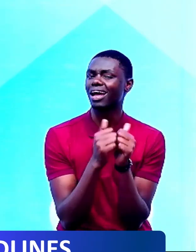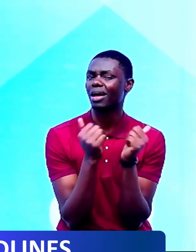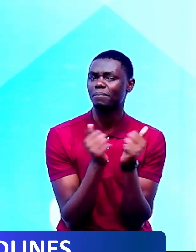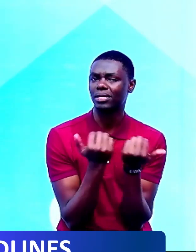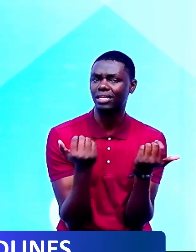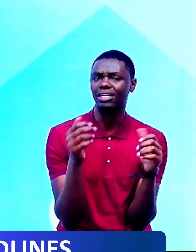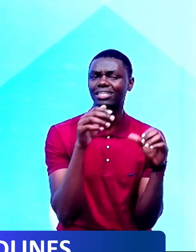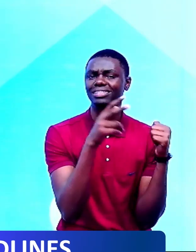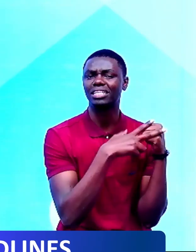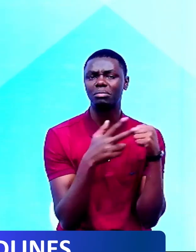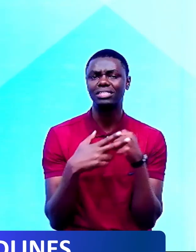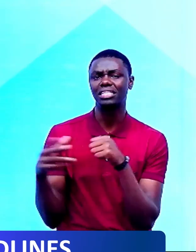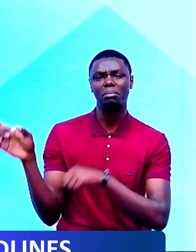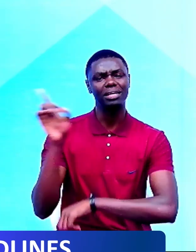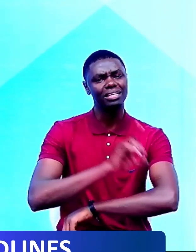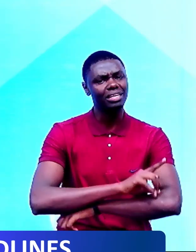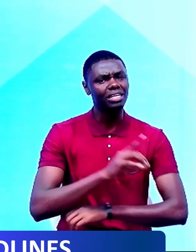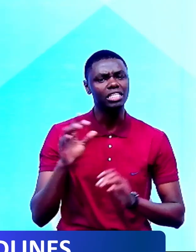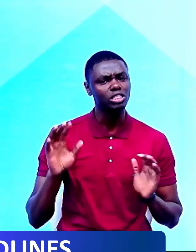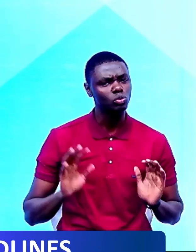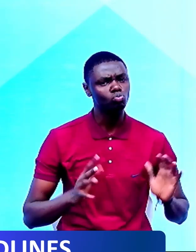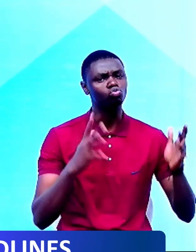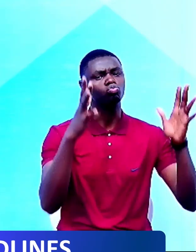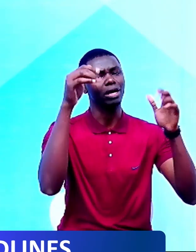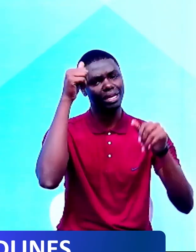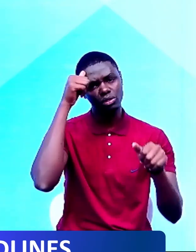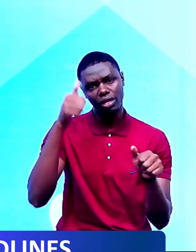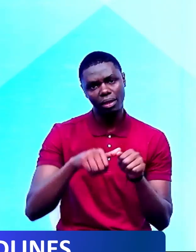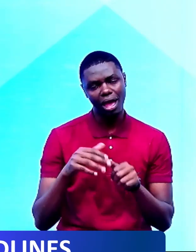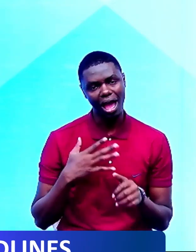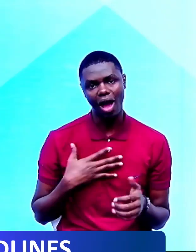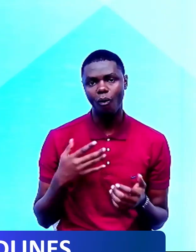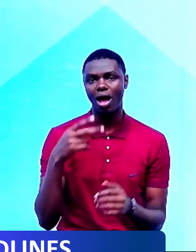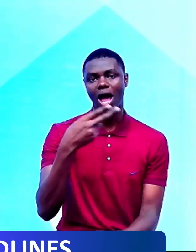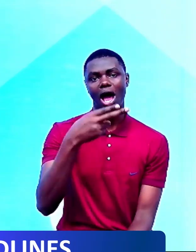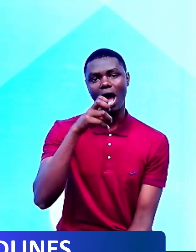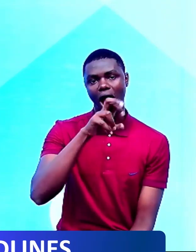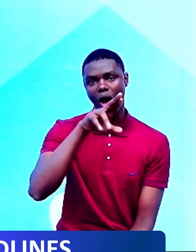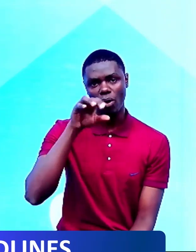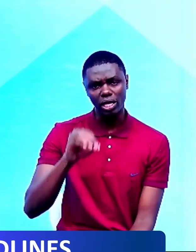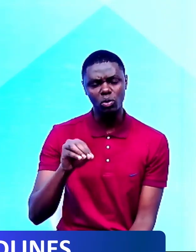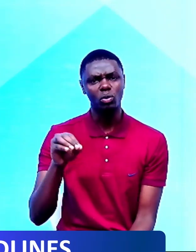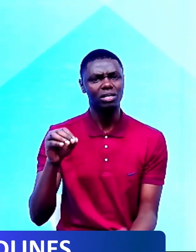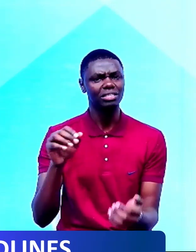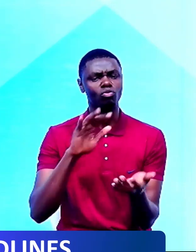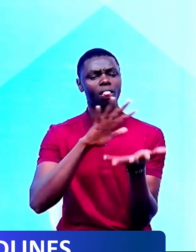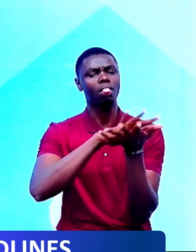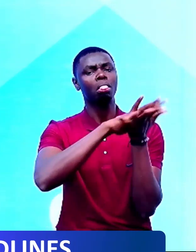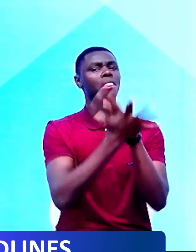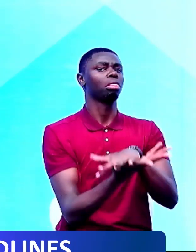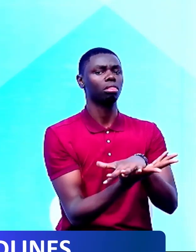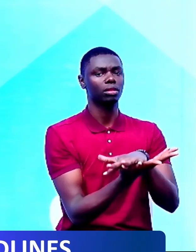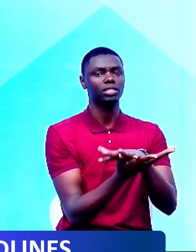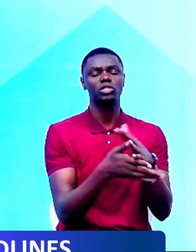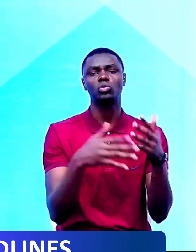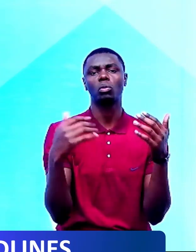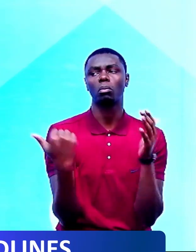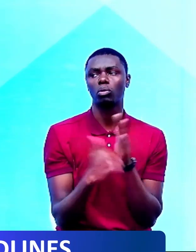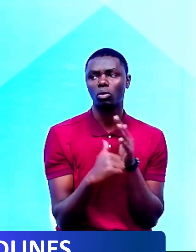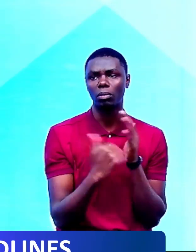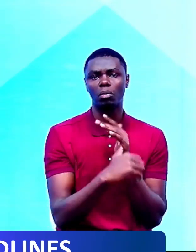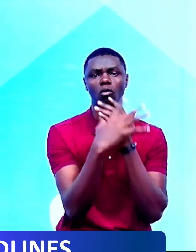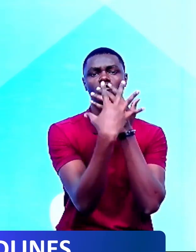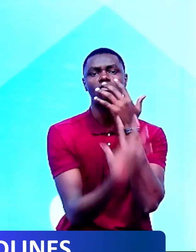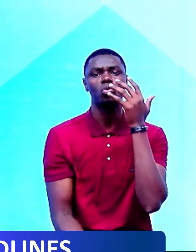Is Sabasaba Day a day to commemorate and remember our heroes turned into chaos of looting and